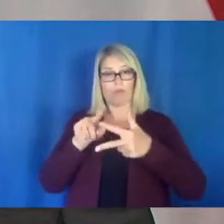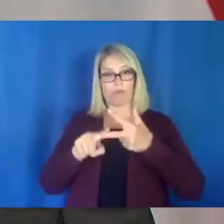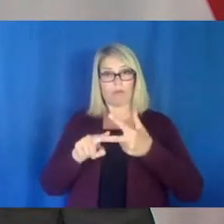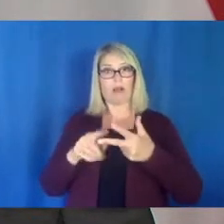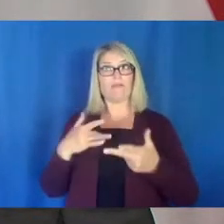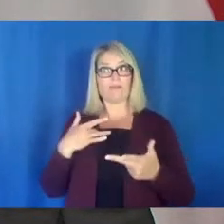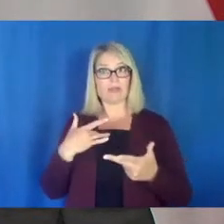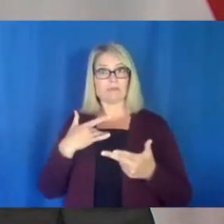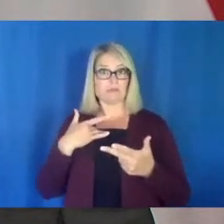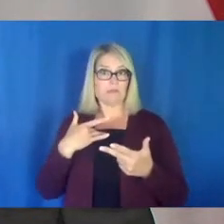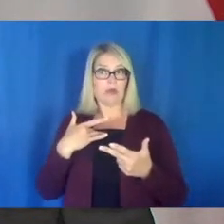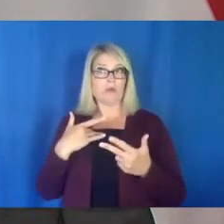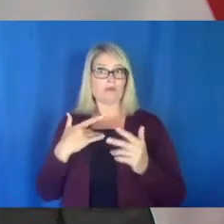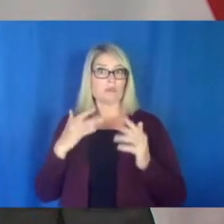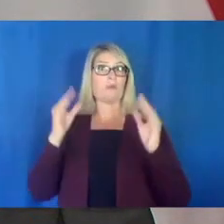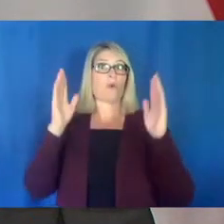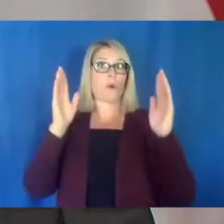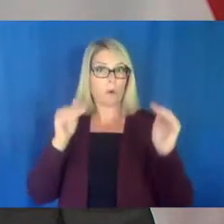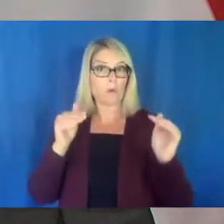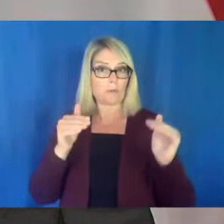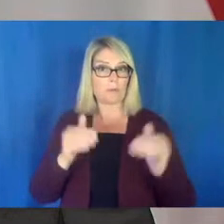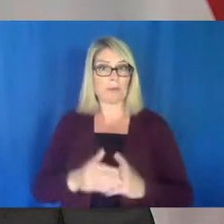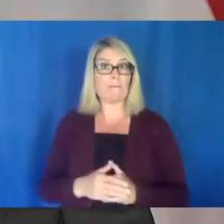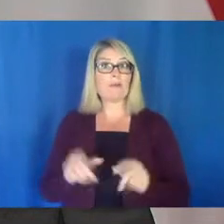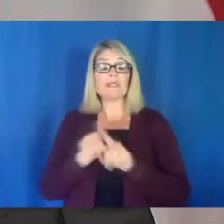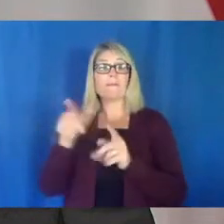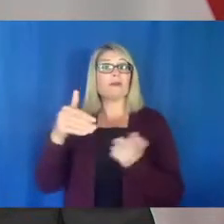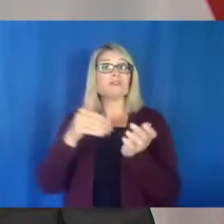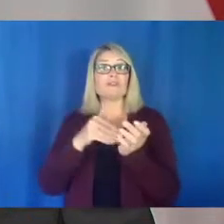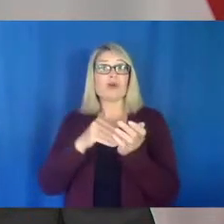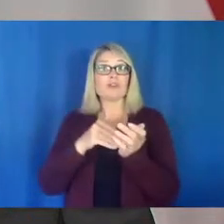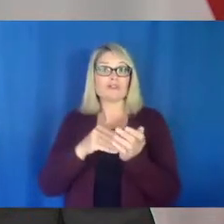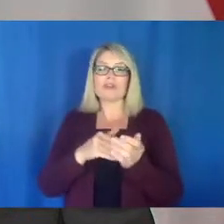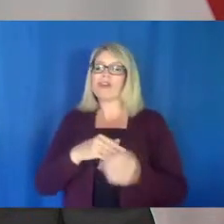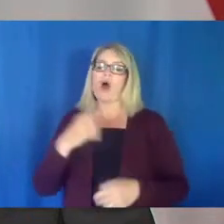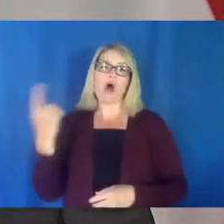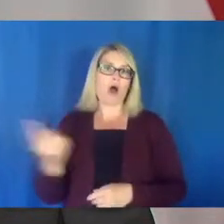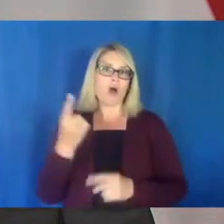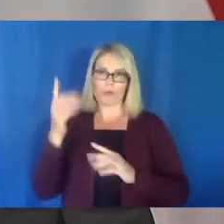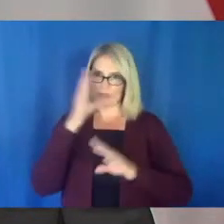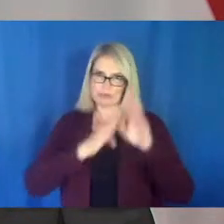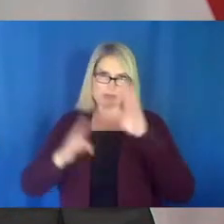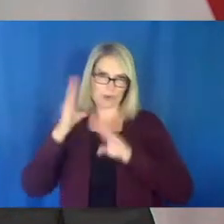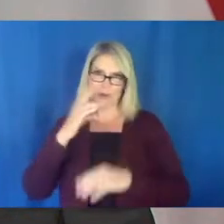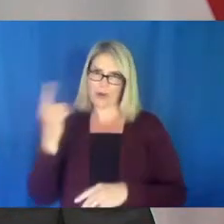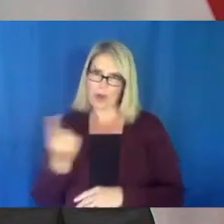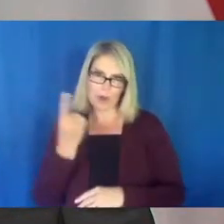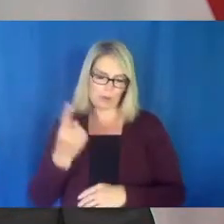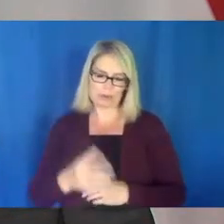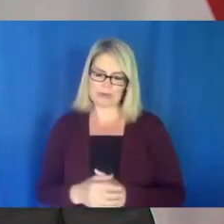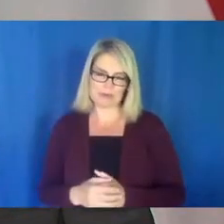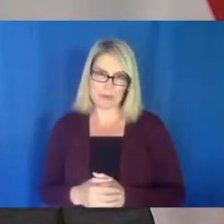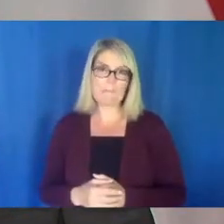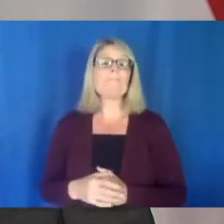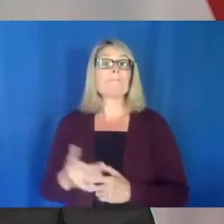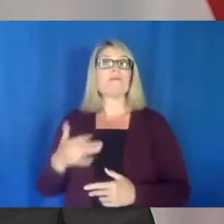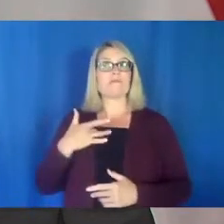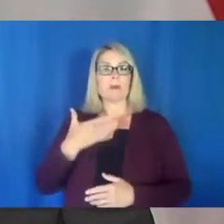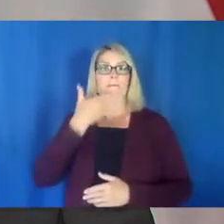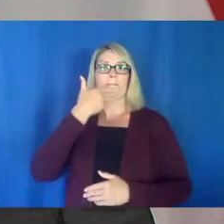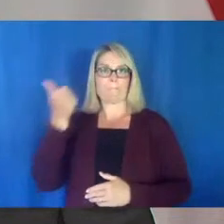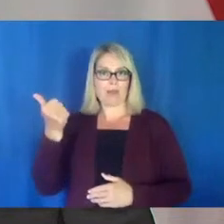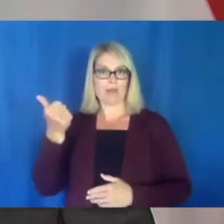I think Dr. Morrison said it best. You're never without worry in this, but we feel a lot better because we're doing it the way we